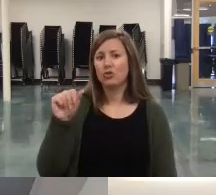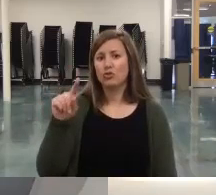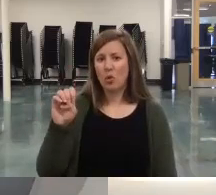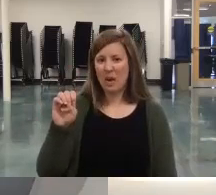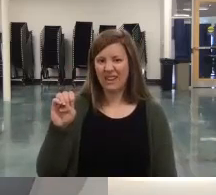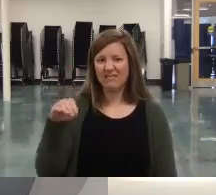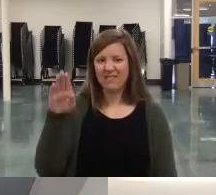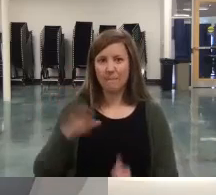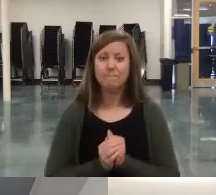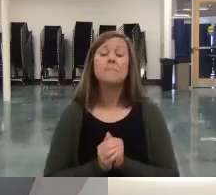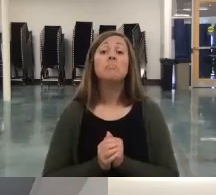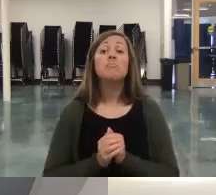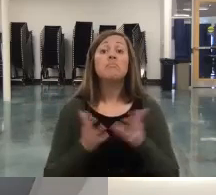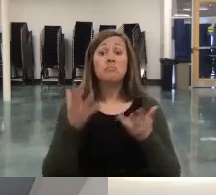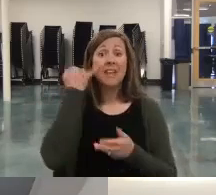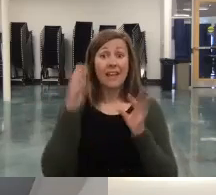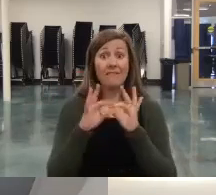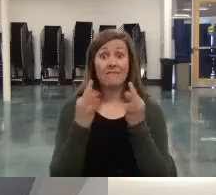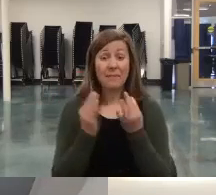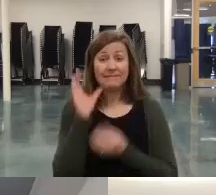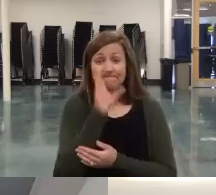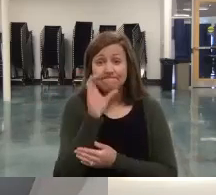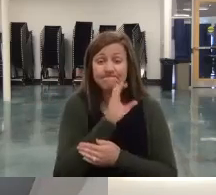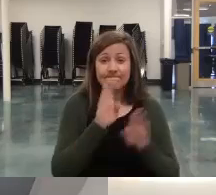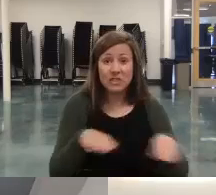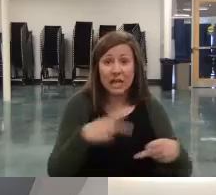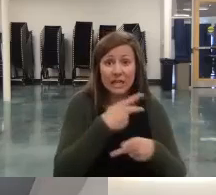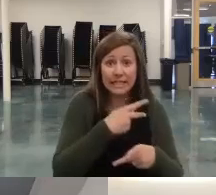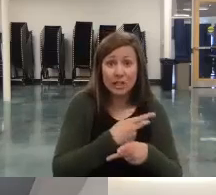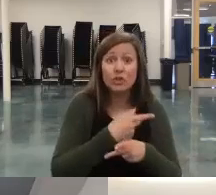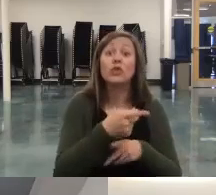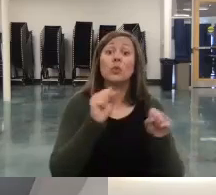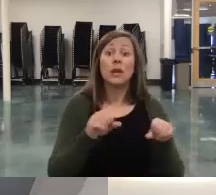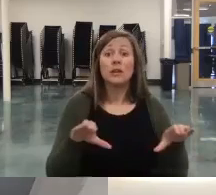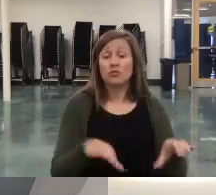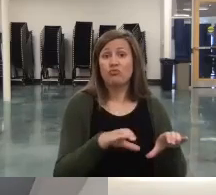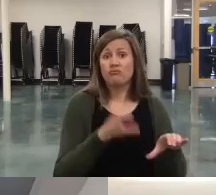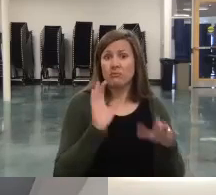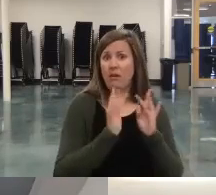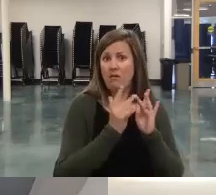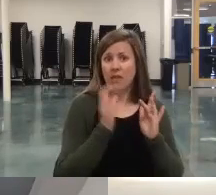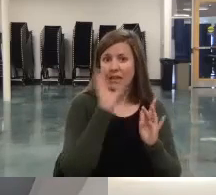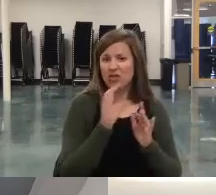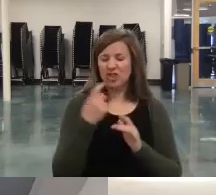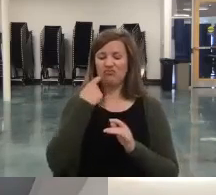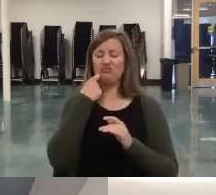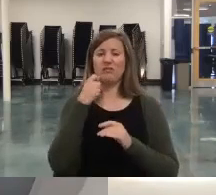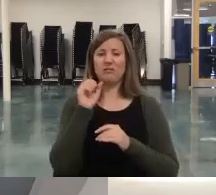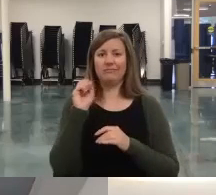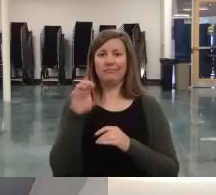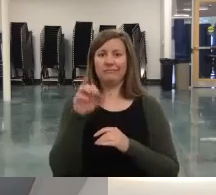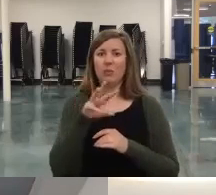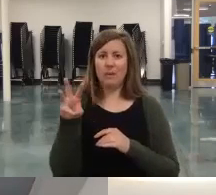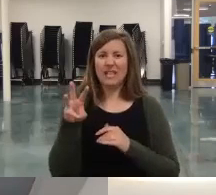One thing I'll add is if families are looking for childcare, you can do an online search at that same website I just mentioned,